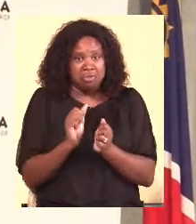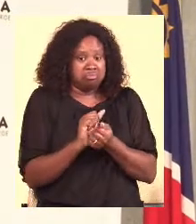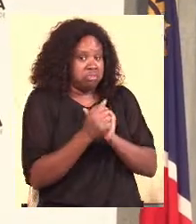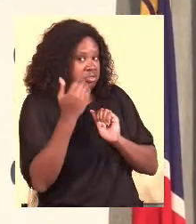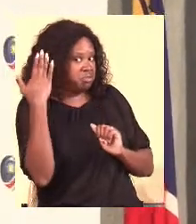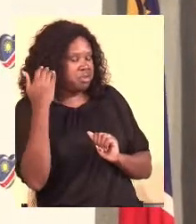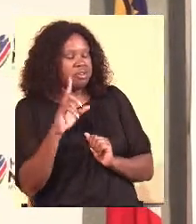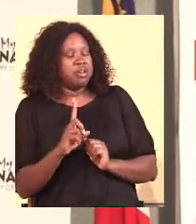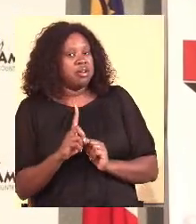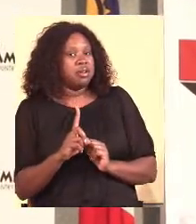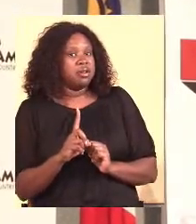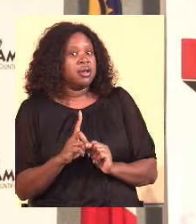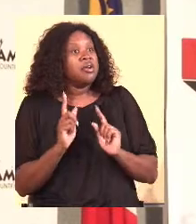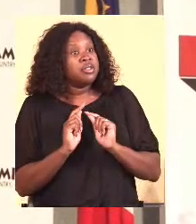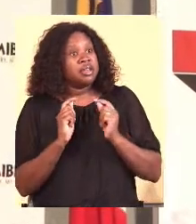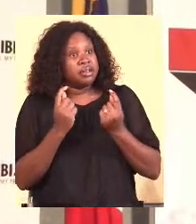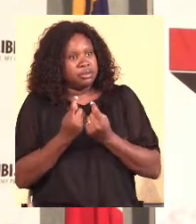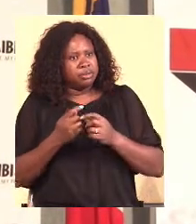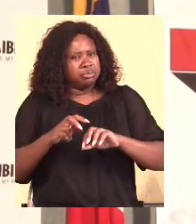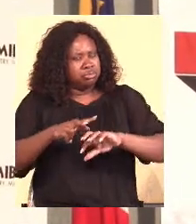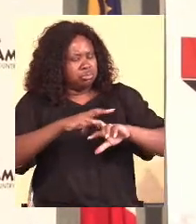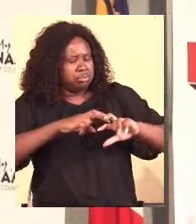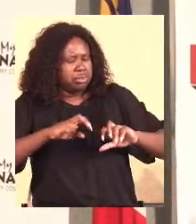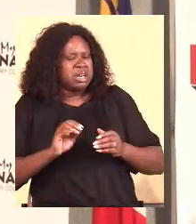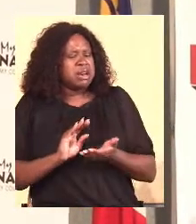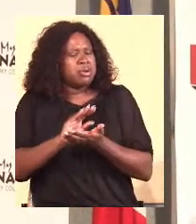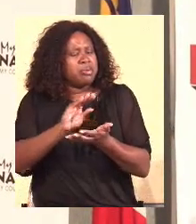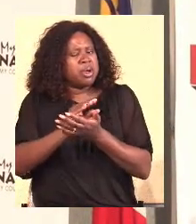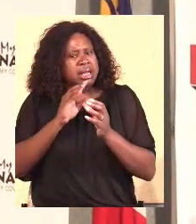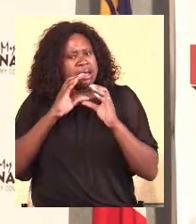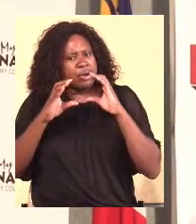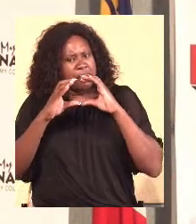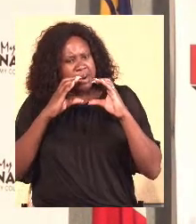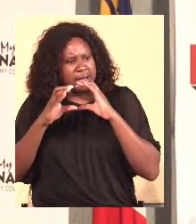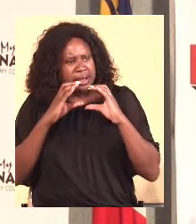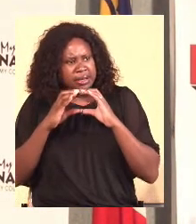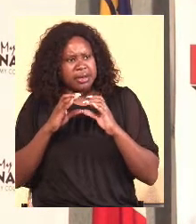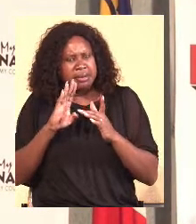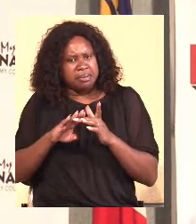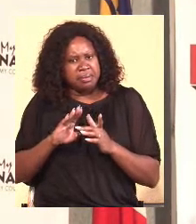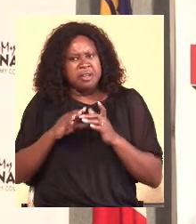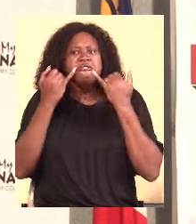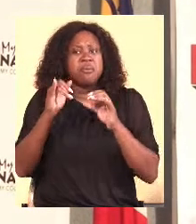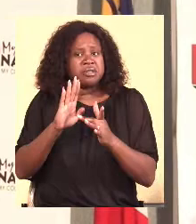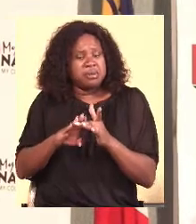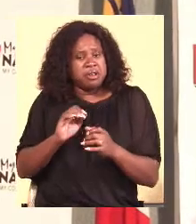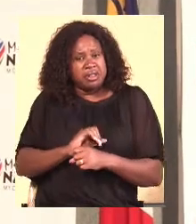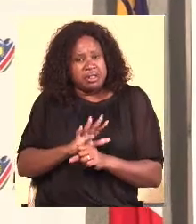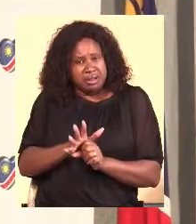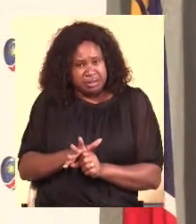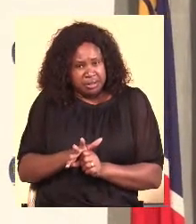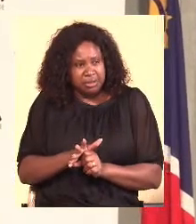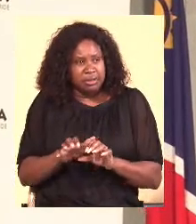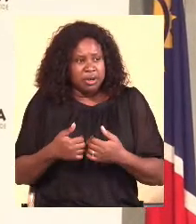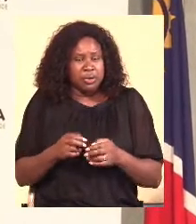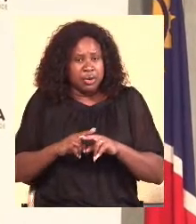behavior. So this team will analyze and recommend how communication information on the pandemic can be used so as to lead